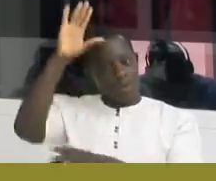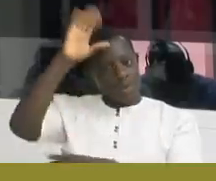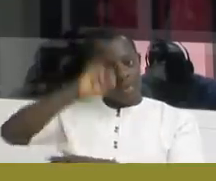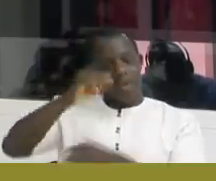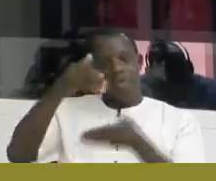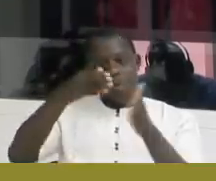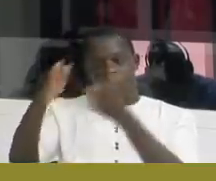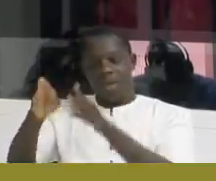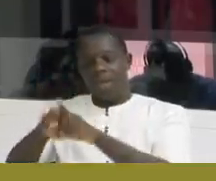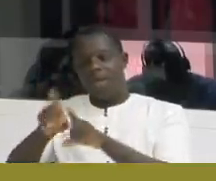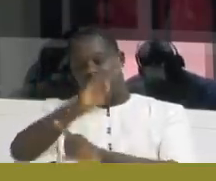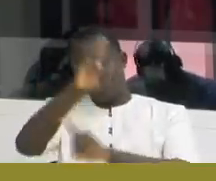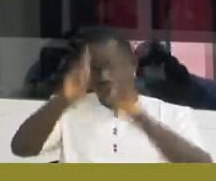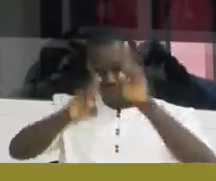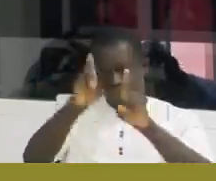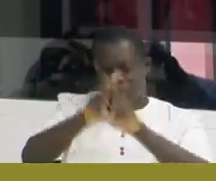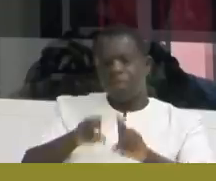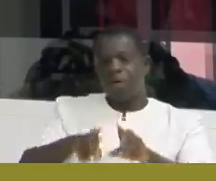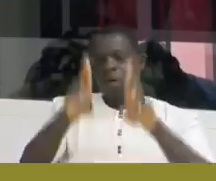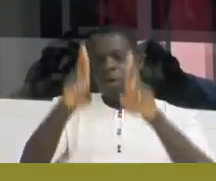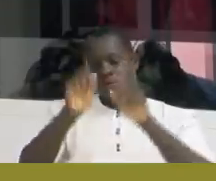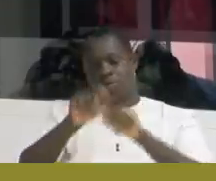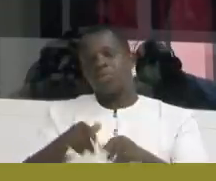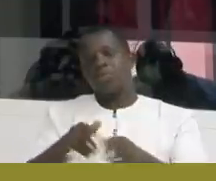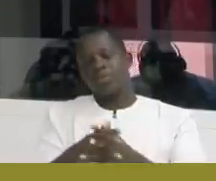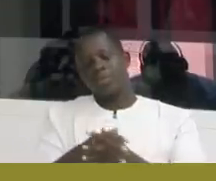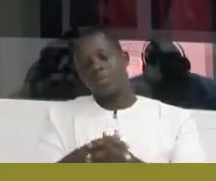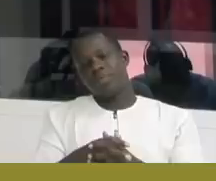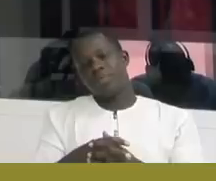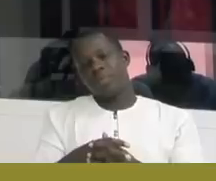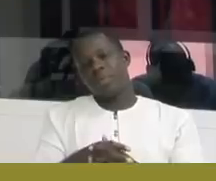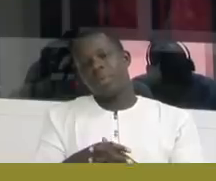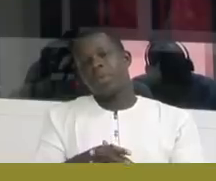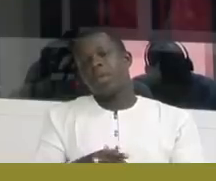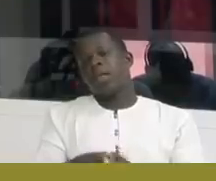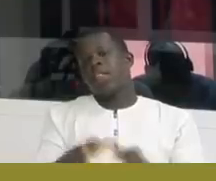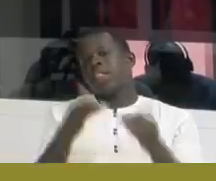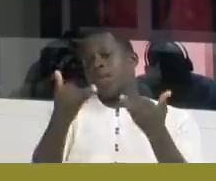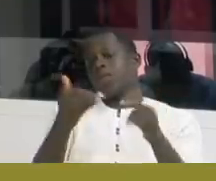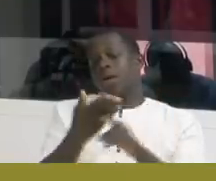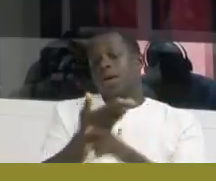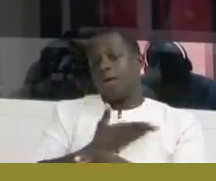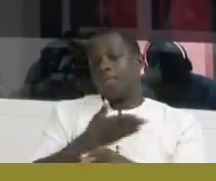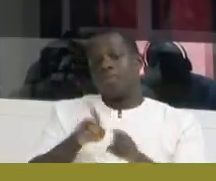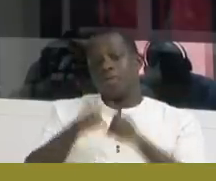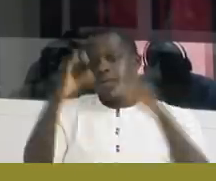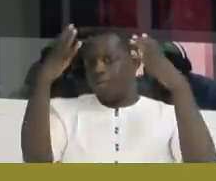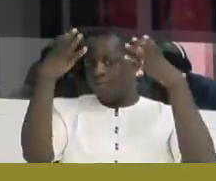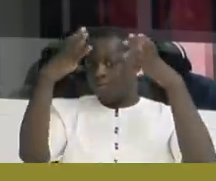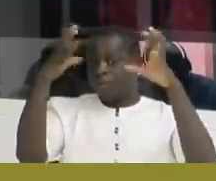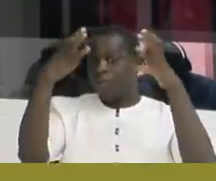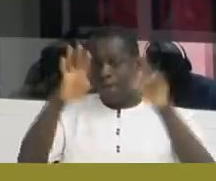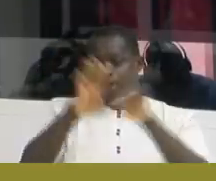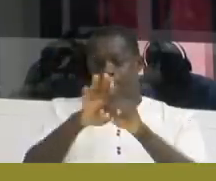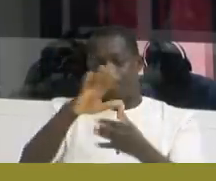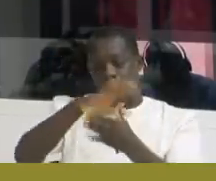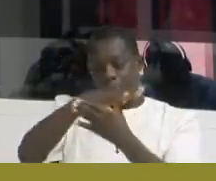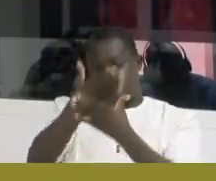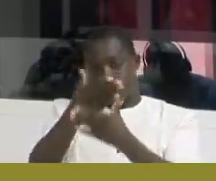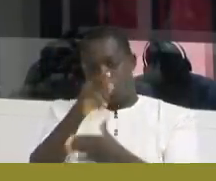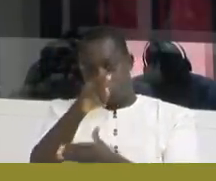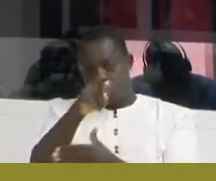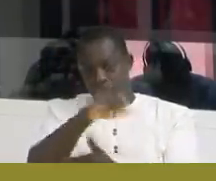and deal with them. But it's quite obvious, isn't it, Mr. Singhateh, that there was bad blood between yourself and Sana Sabali during this